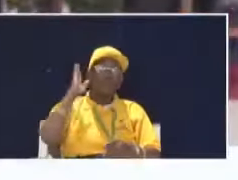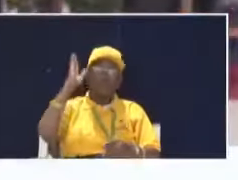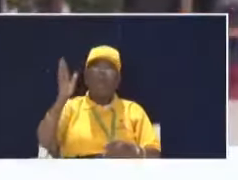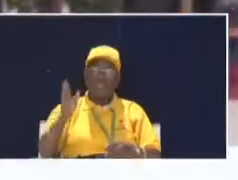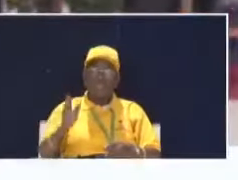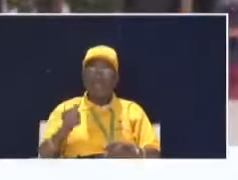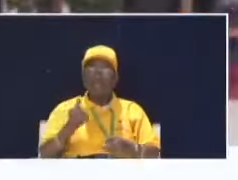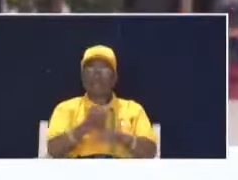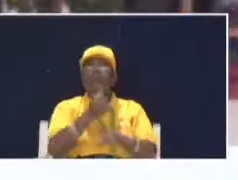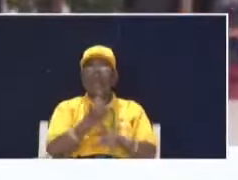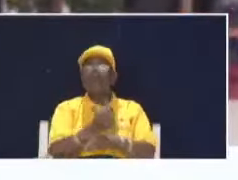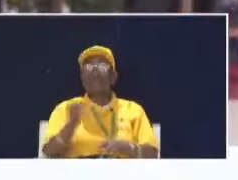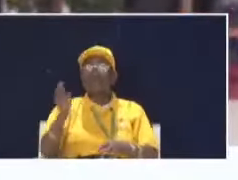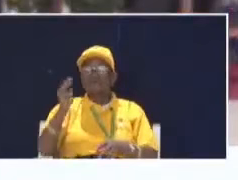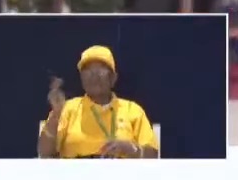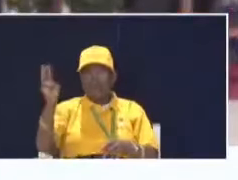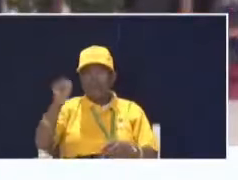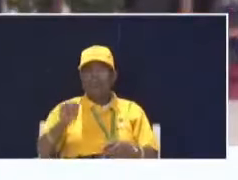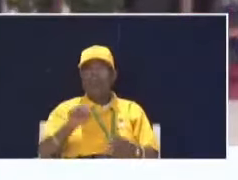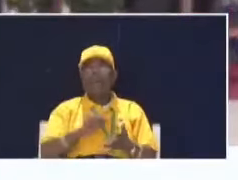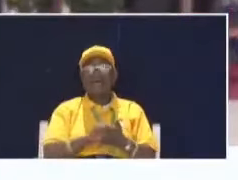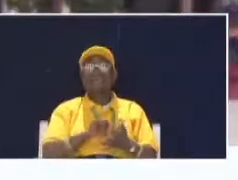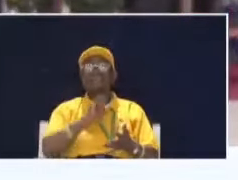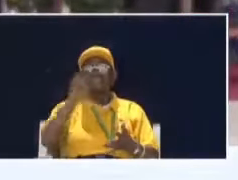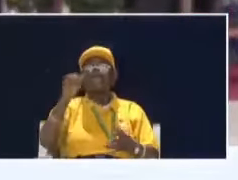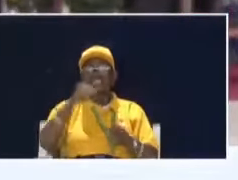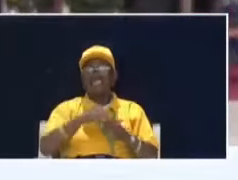That is in the Bible.